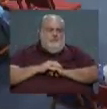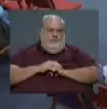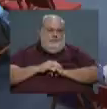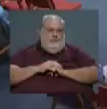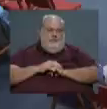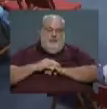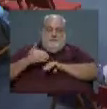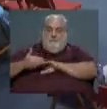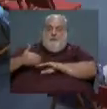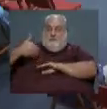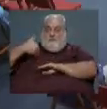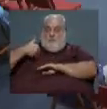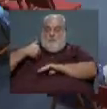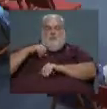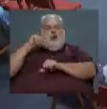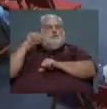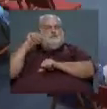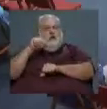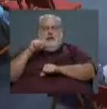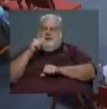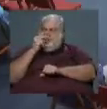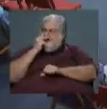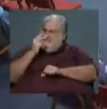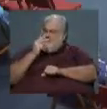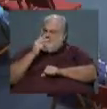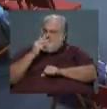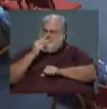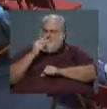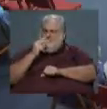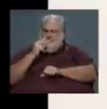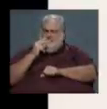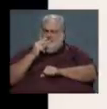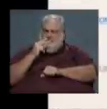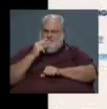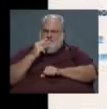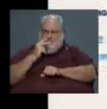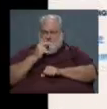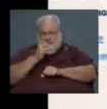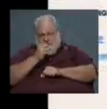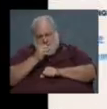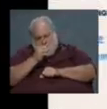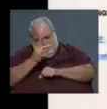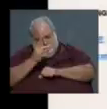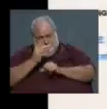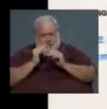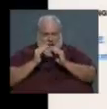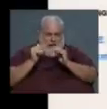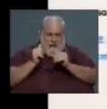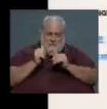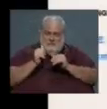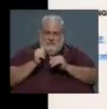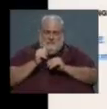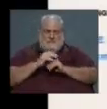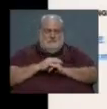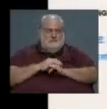Because in the past, whenever I passed it, all I could see was the derelict houses on either side of it.